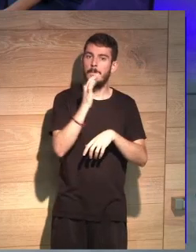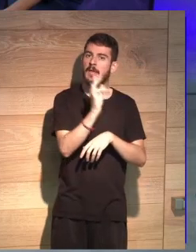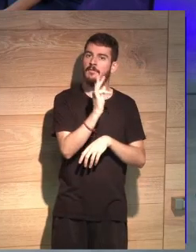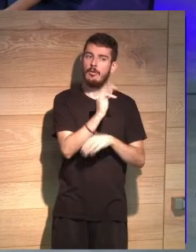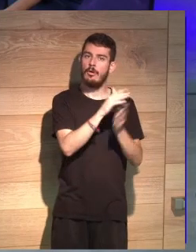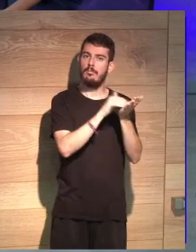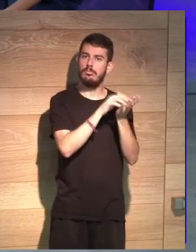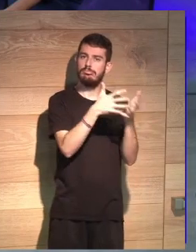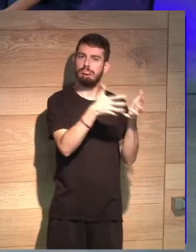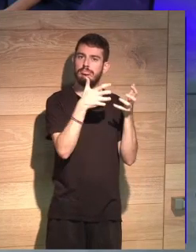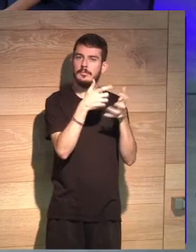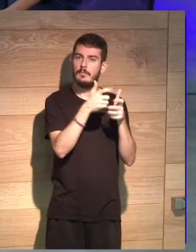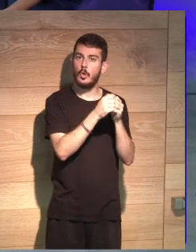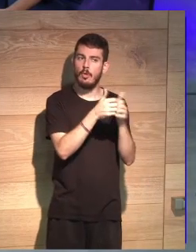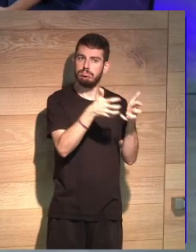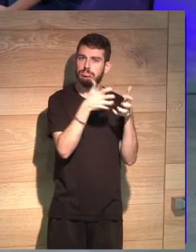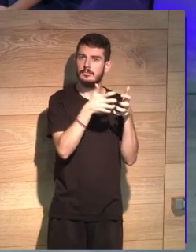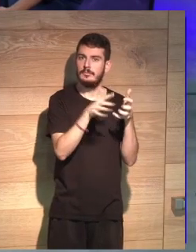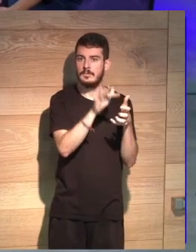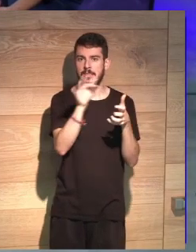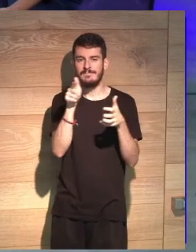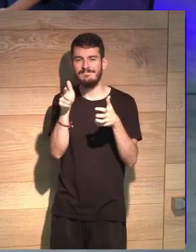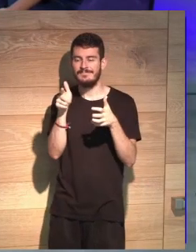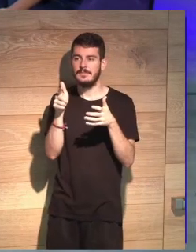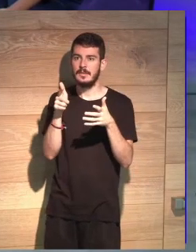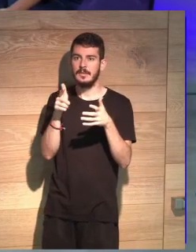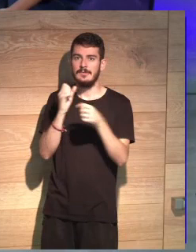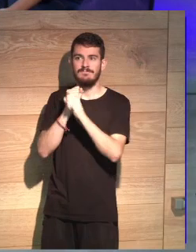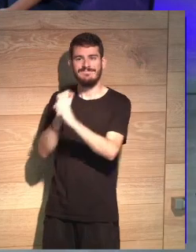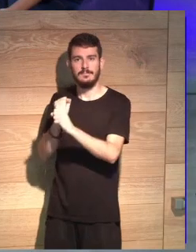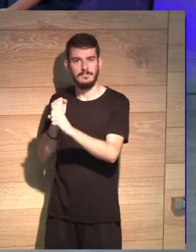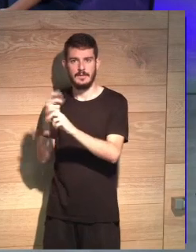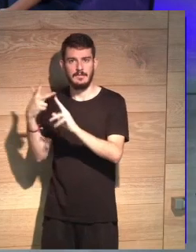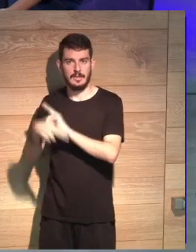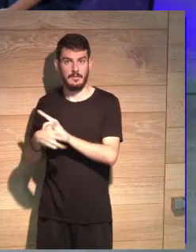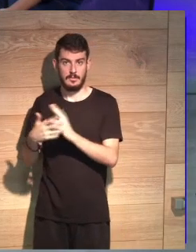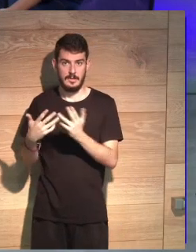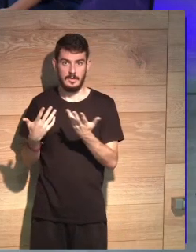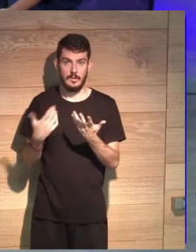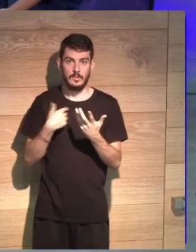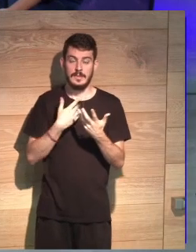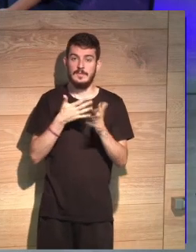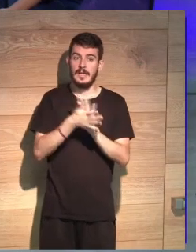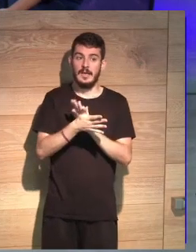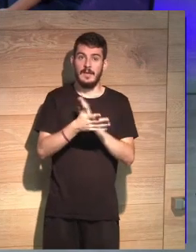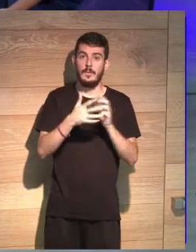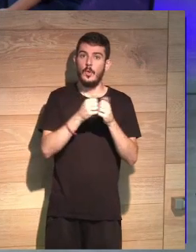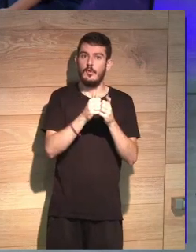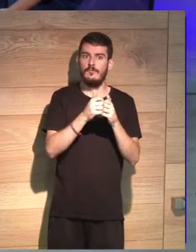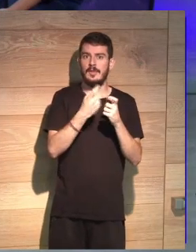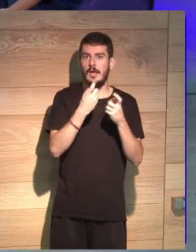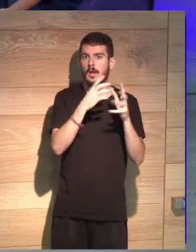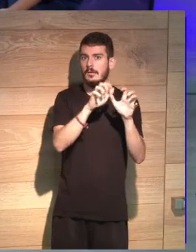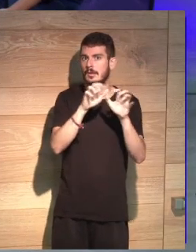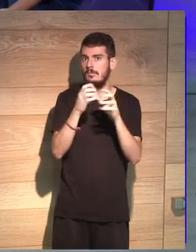that the patients get the benefits from the video games, and at the same time we do not overpass the right